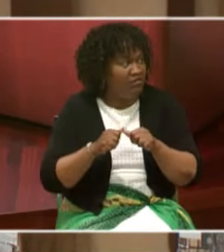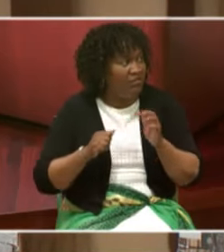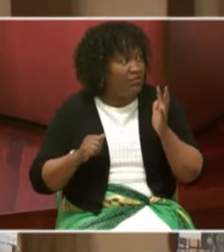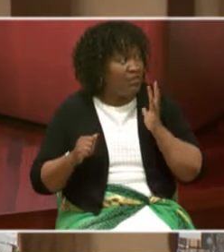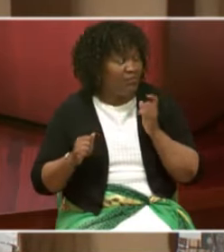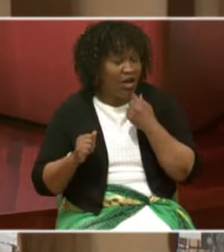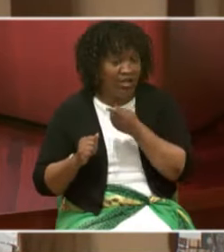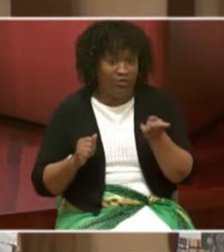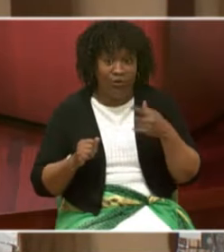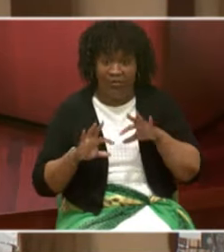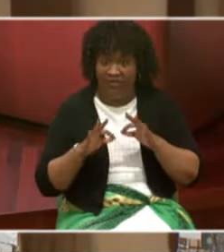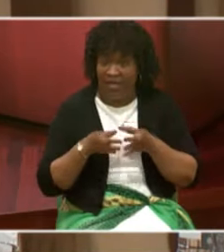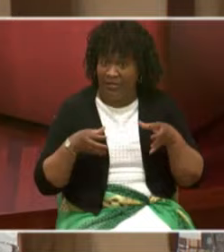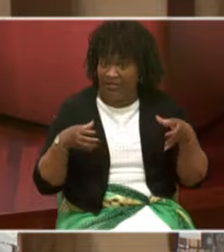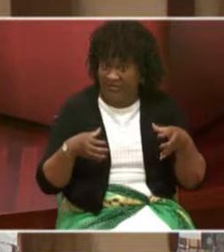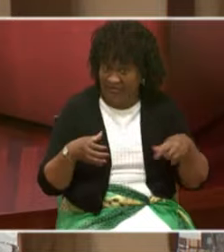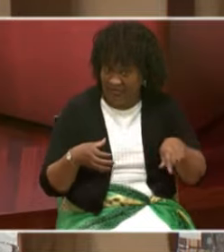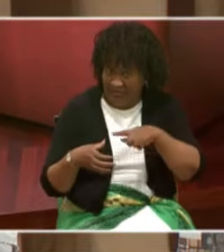this past March